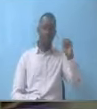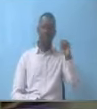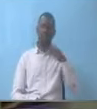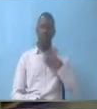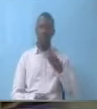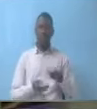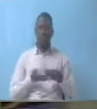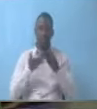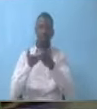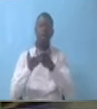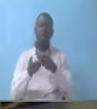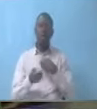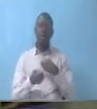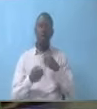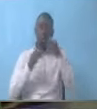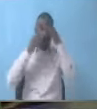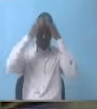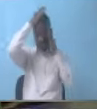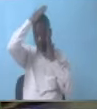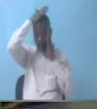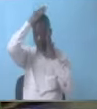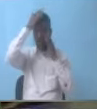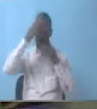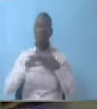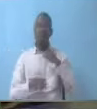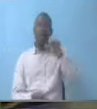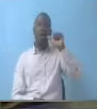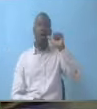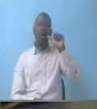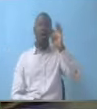during your tenure as Attorney General.